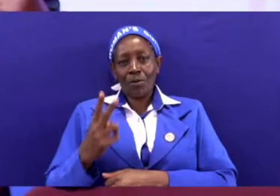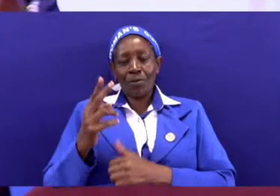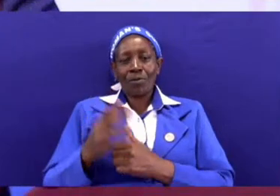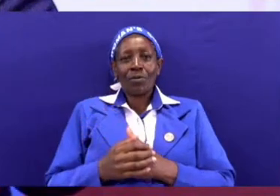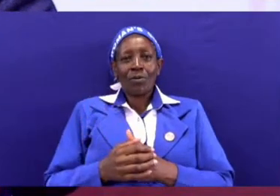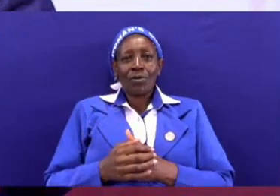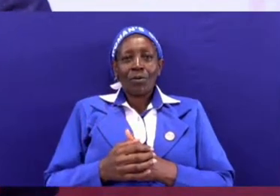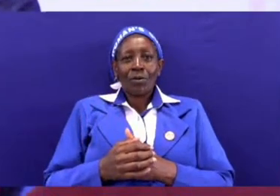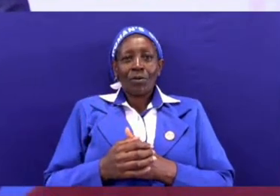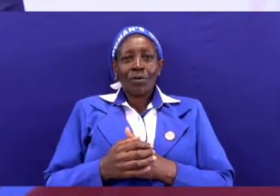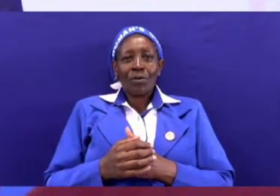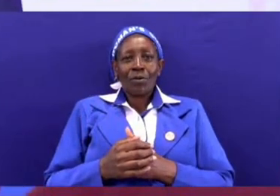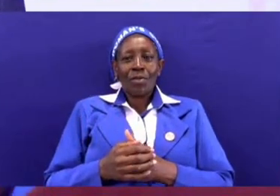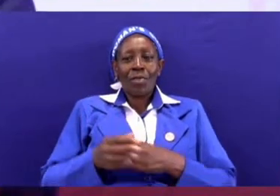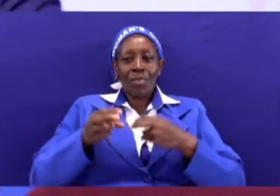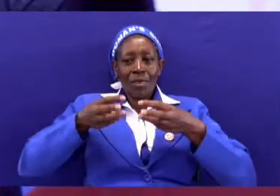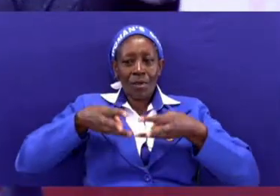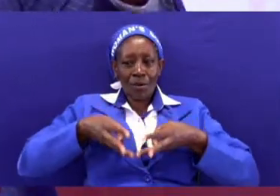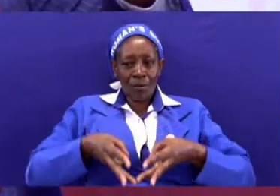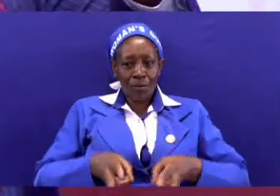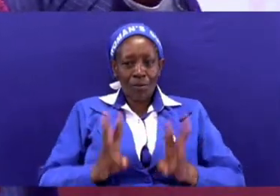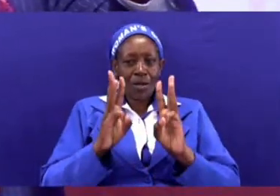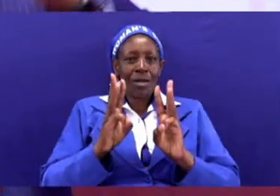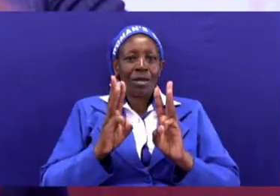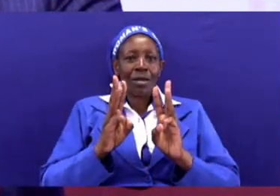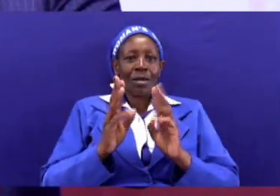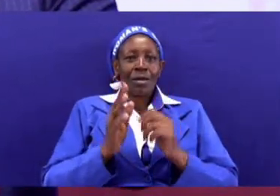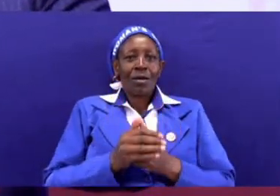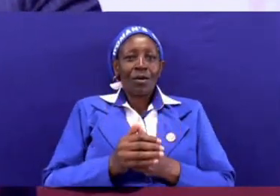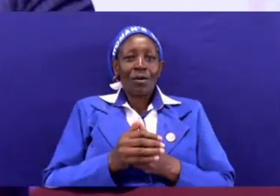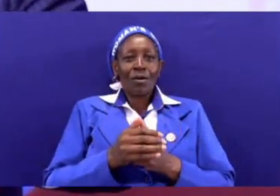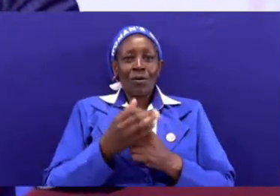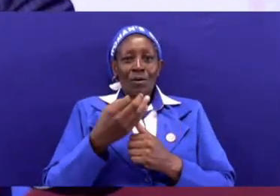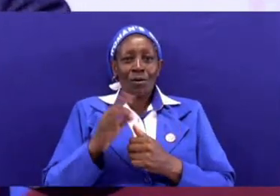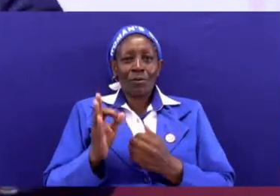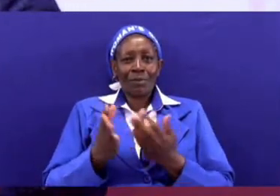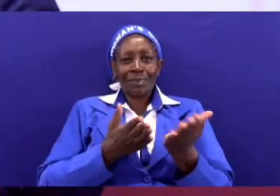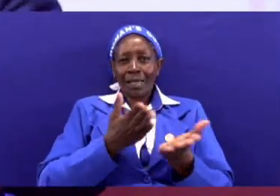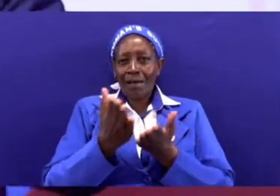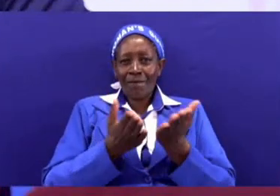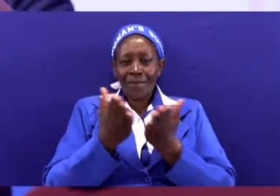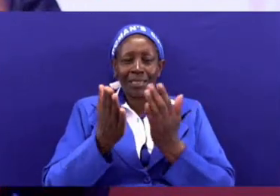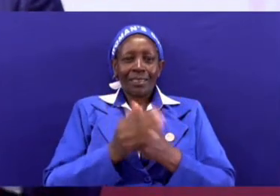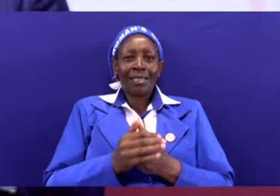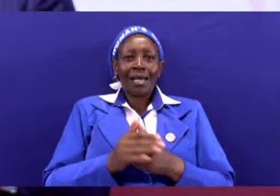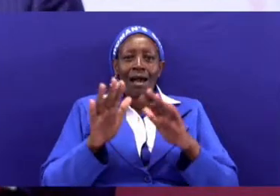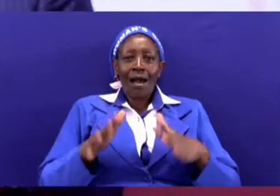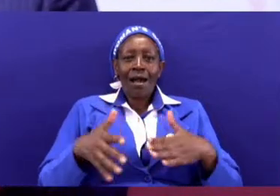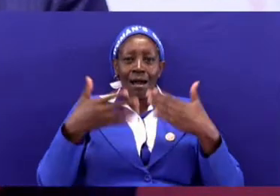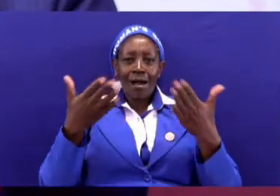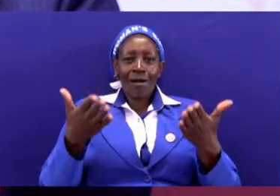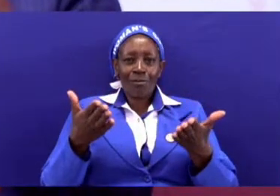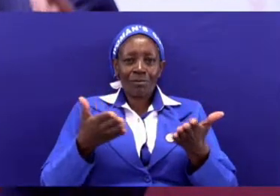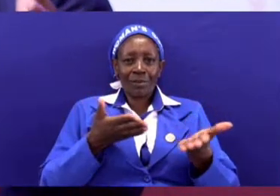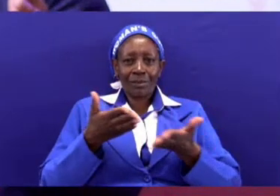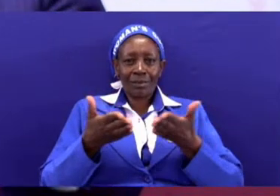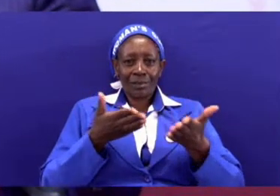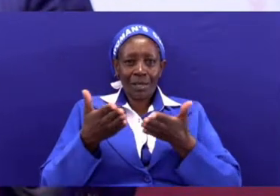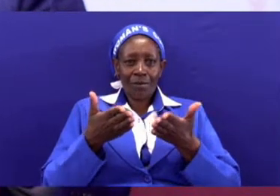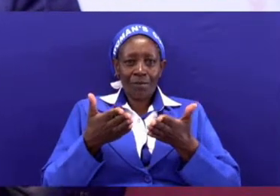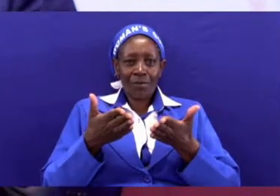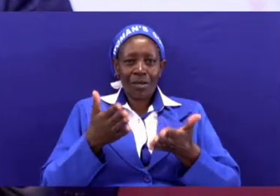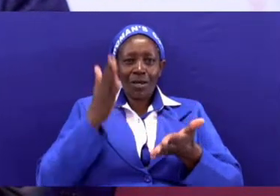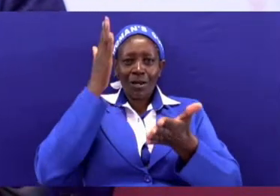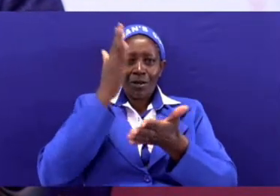the model of our service. So the motivation for our service, the model of our service. How should we serve? In sincerity and